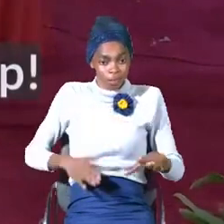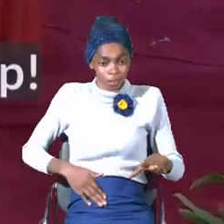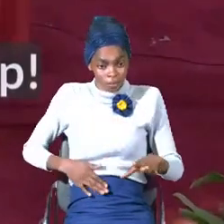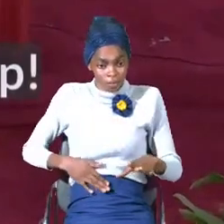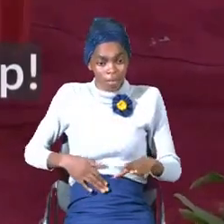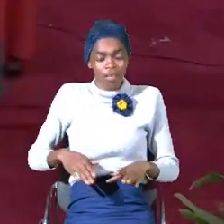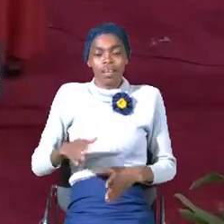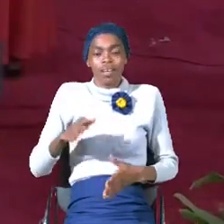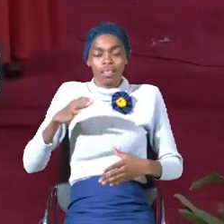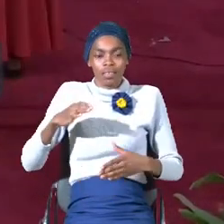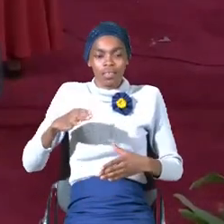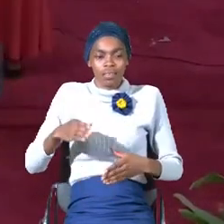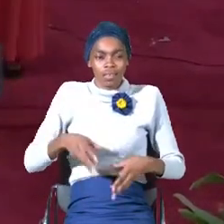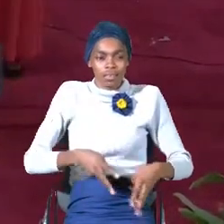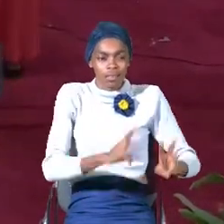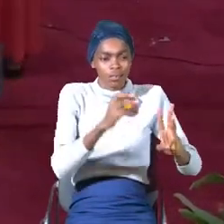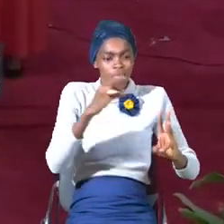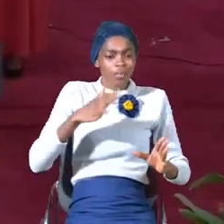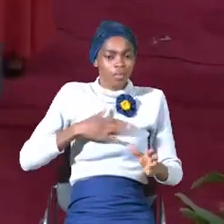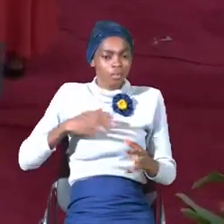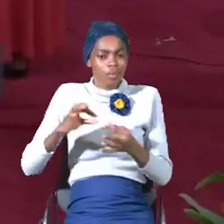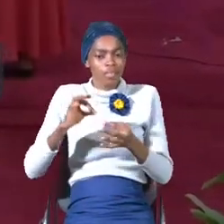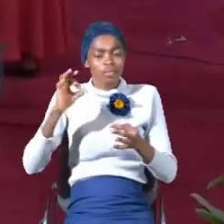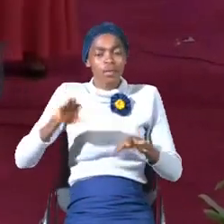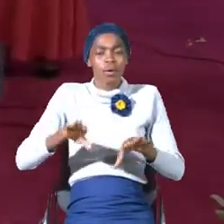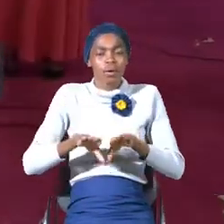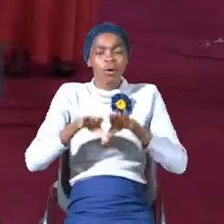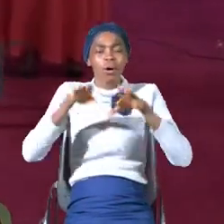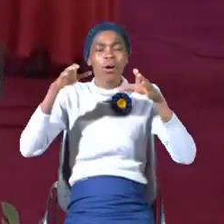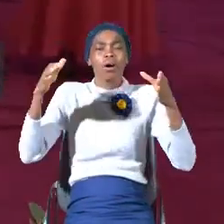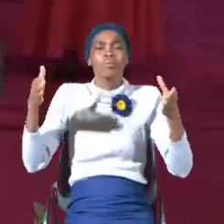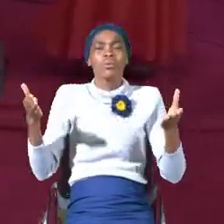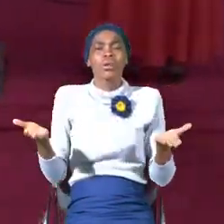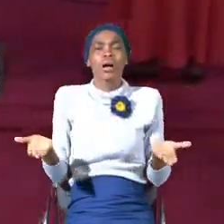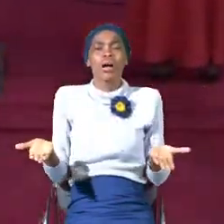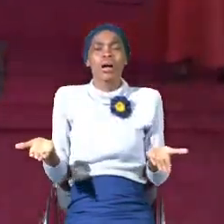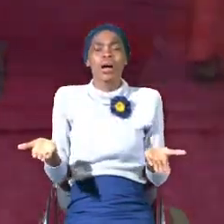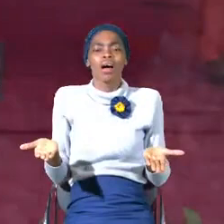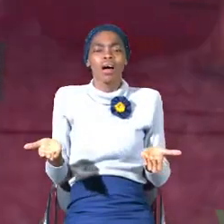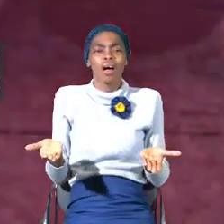of my spirit open